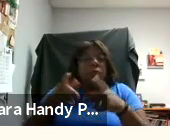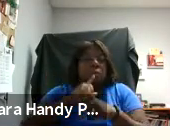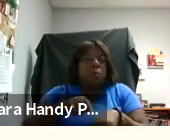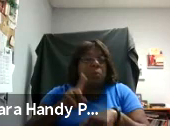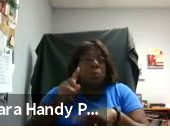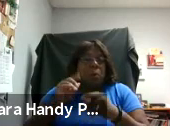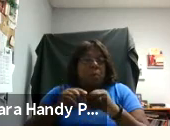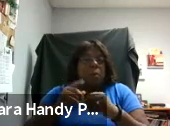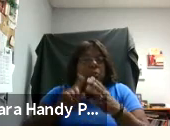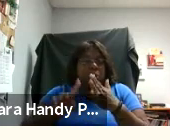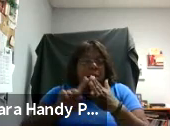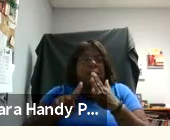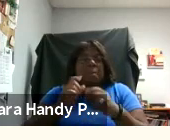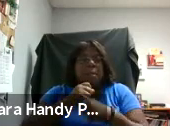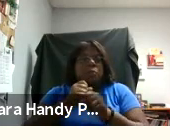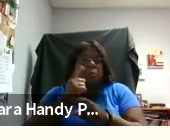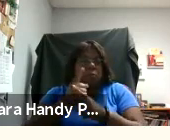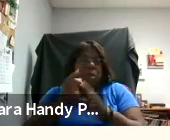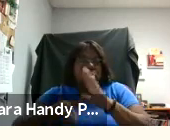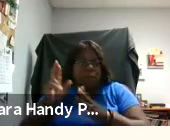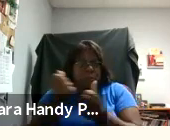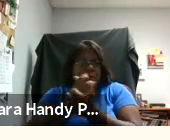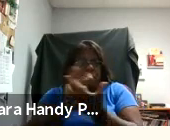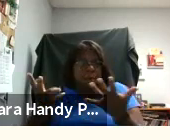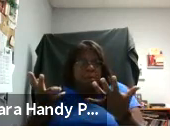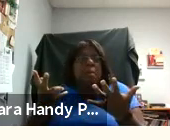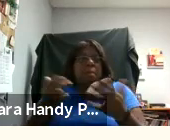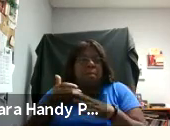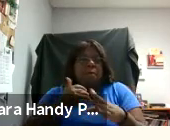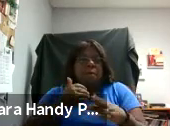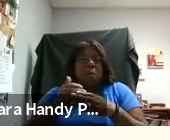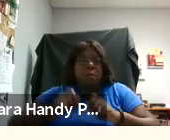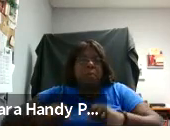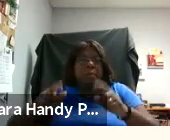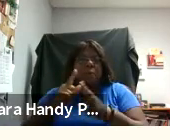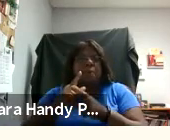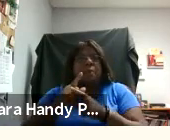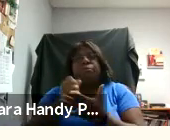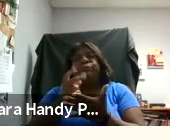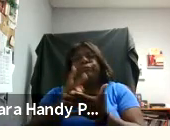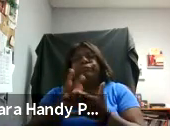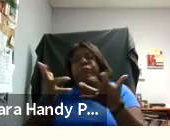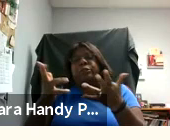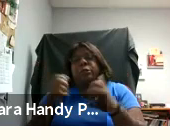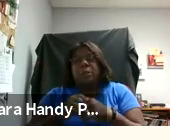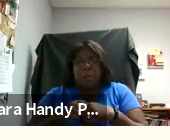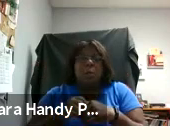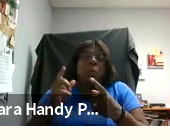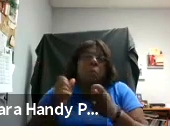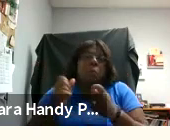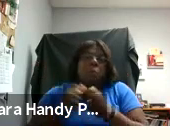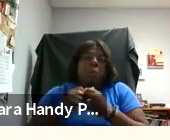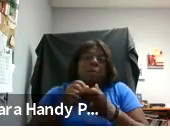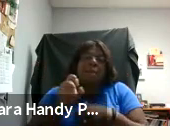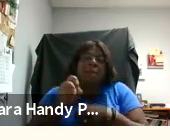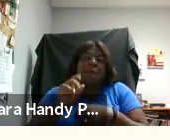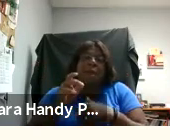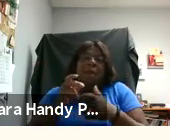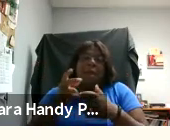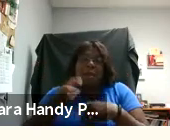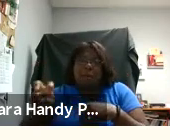to finalize it and review everything before we put the final stamp on them, especially with the allocations, the balance,